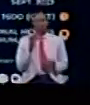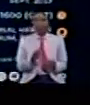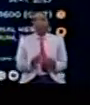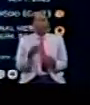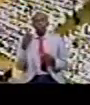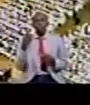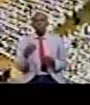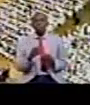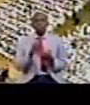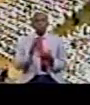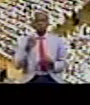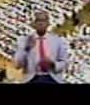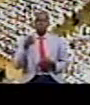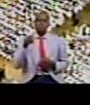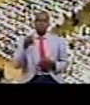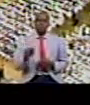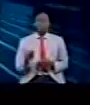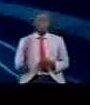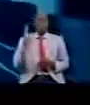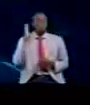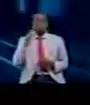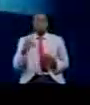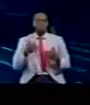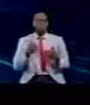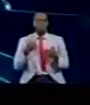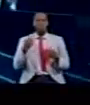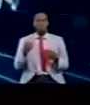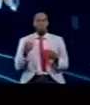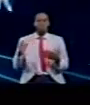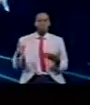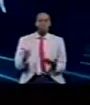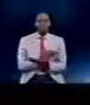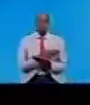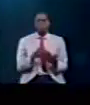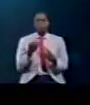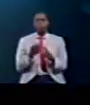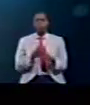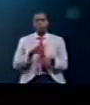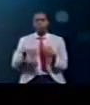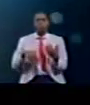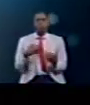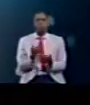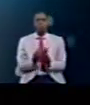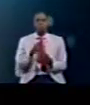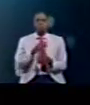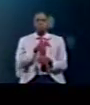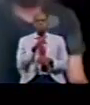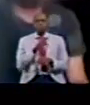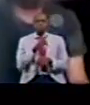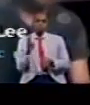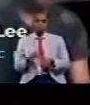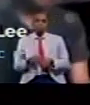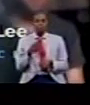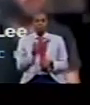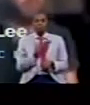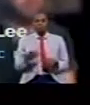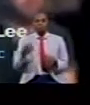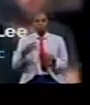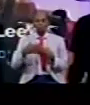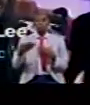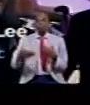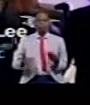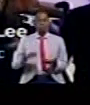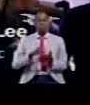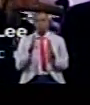And the girl wouldn't do that because she is a child of God. Her parents have brought her up well and all that. And the girl would not